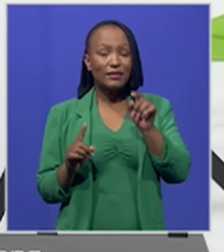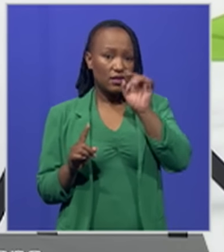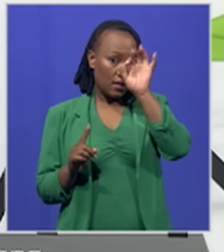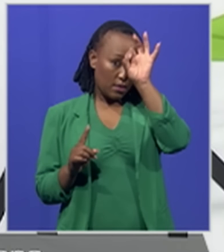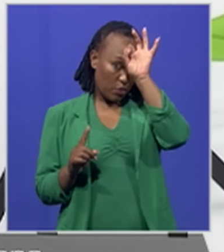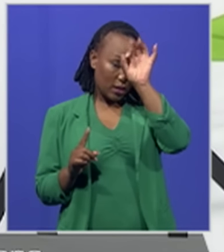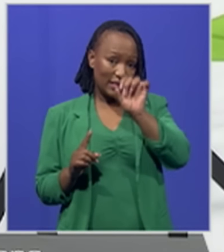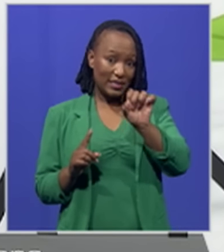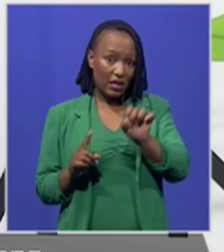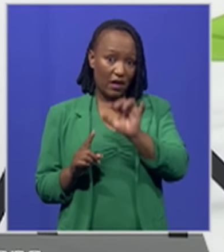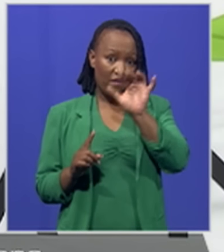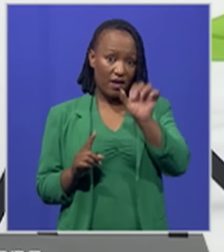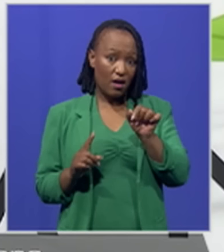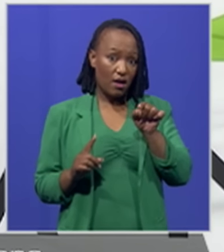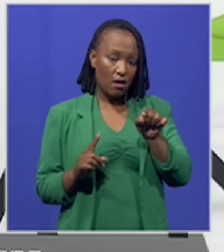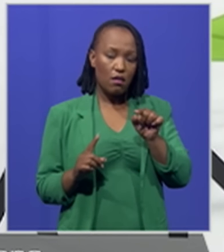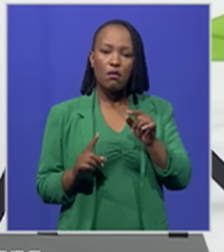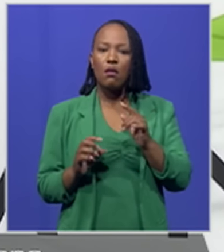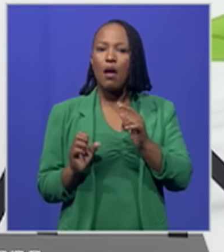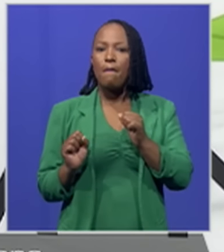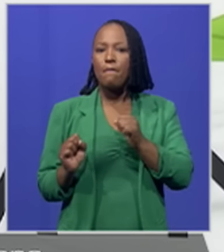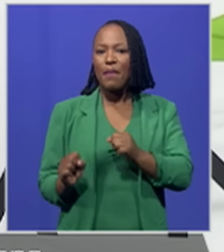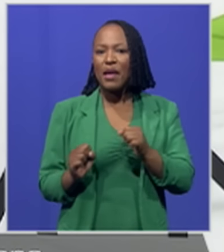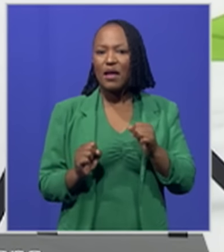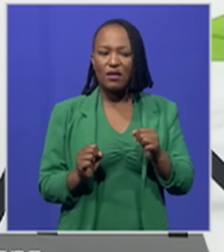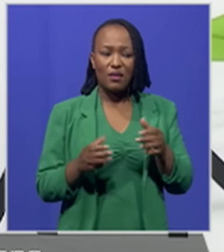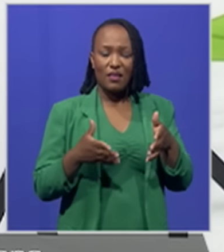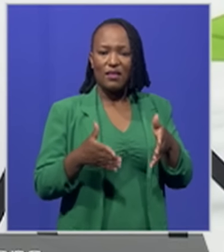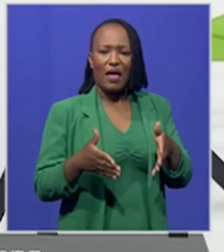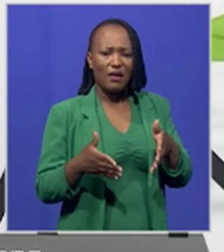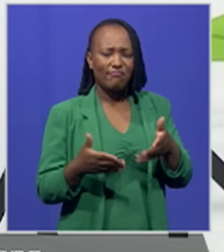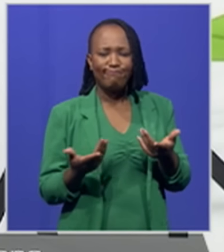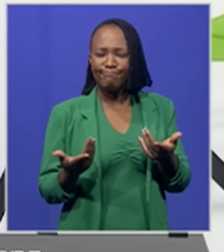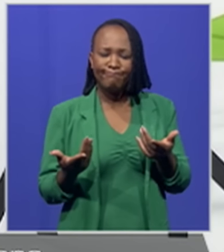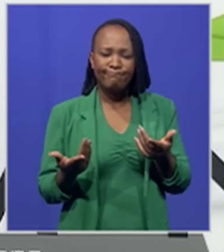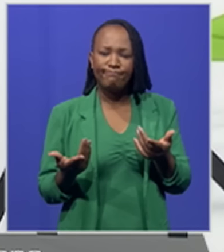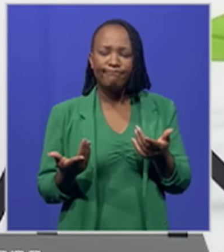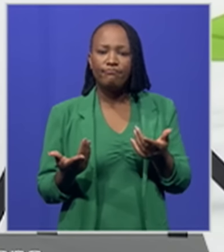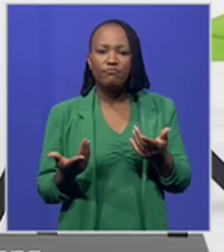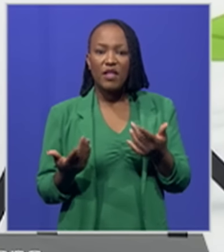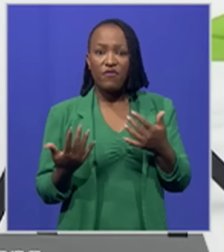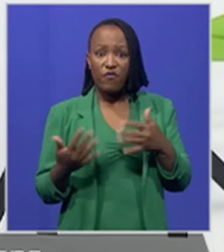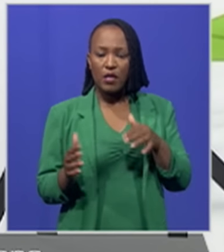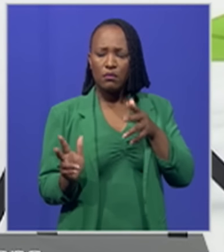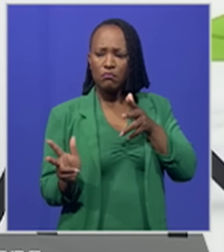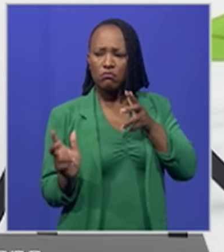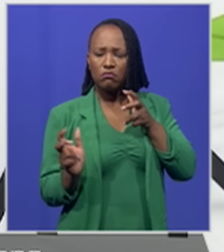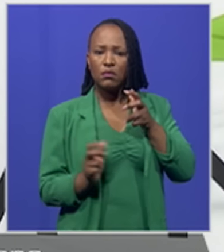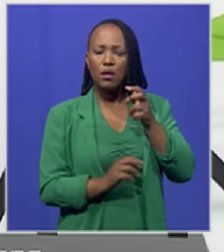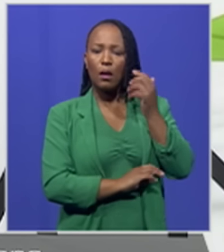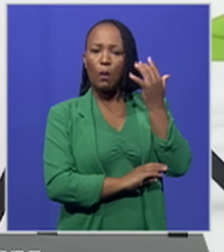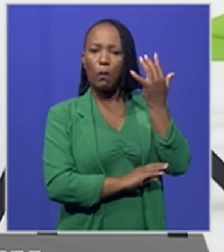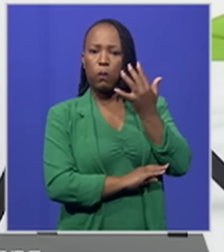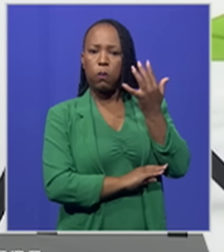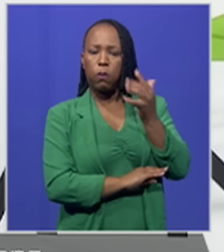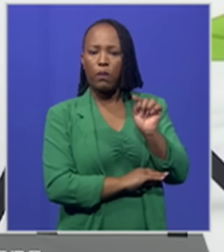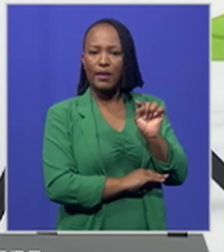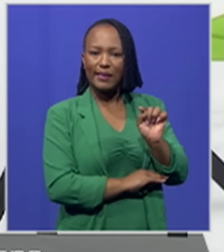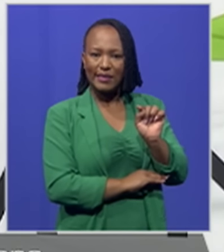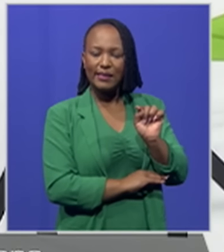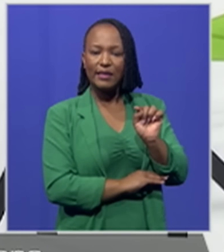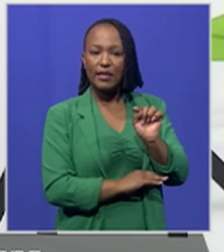Police Services are not permanently on our side. Now, if you would have listened to the presentation, one of the critical items